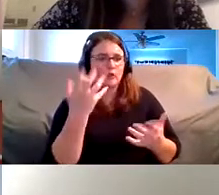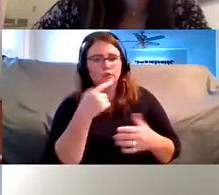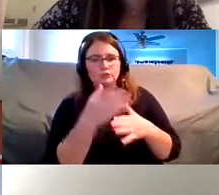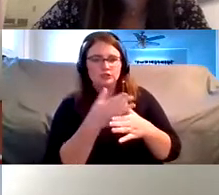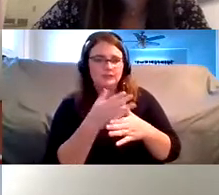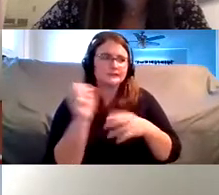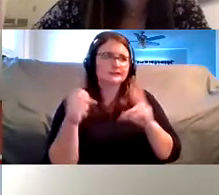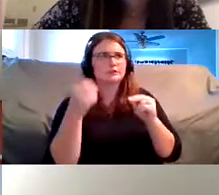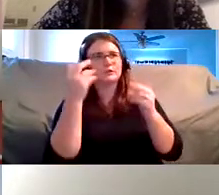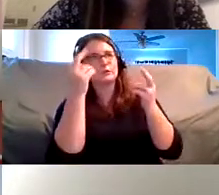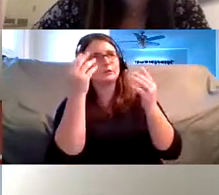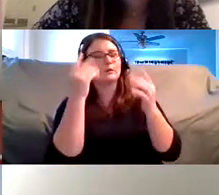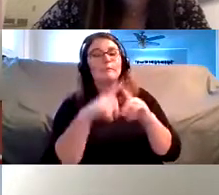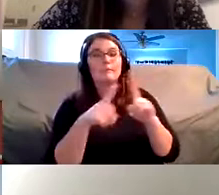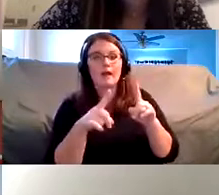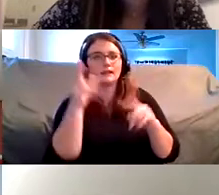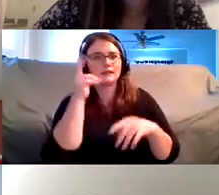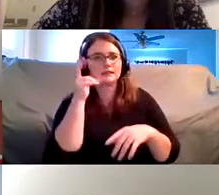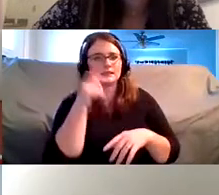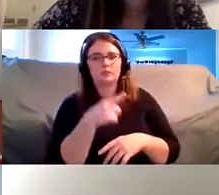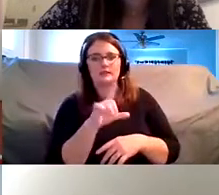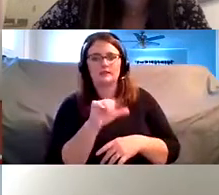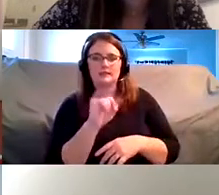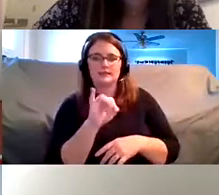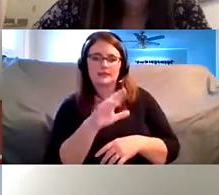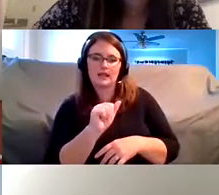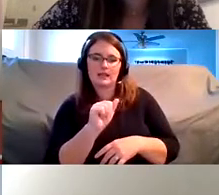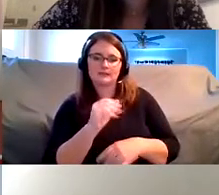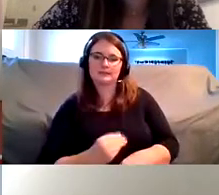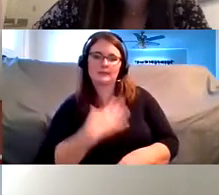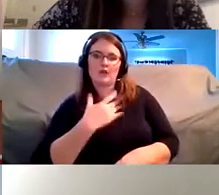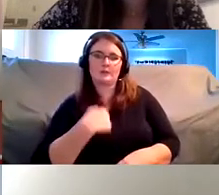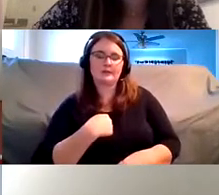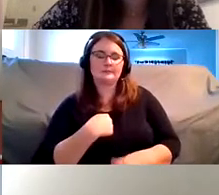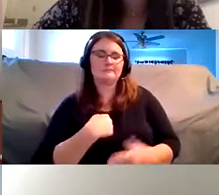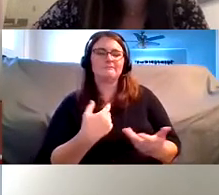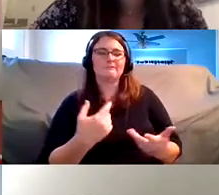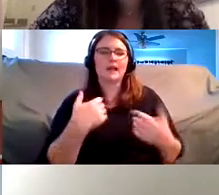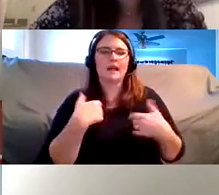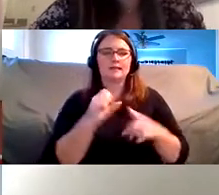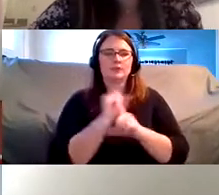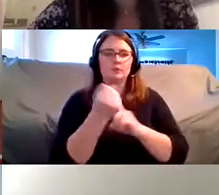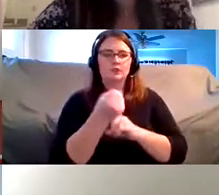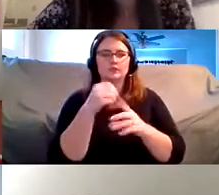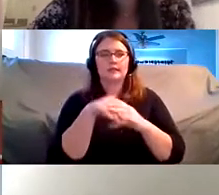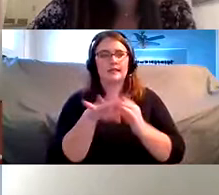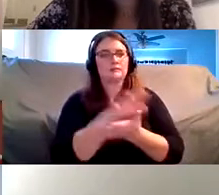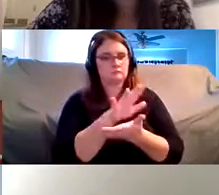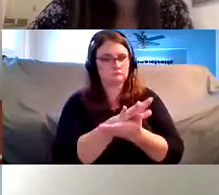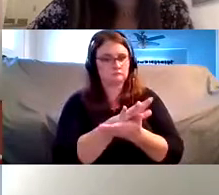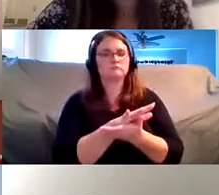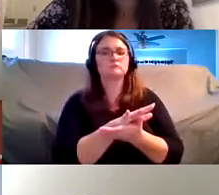but hearing Leticia inspired me. So I had a situation in academia that I was part of a